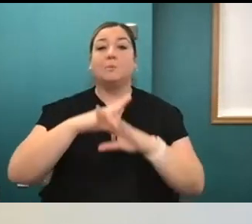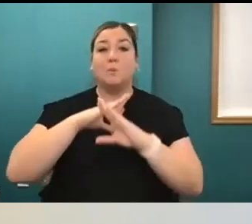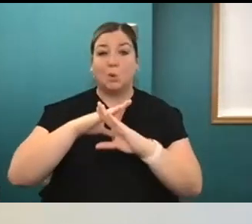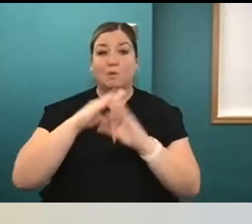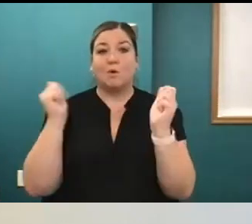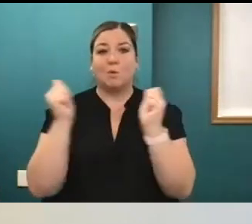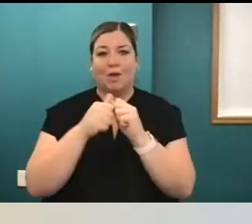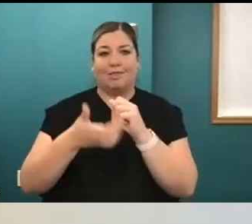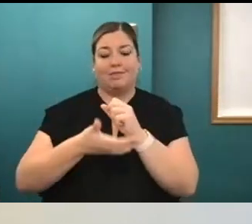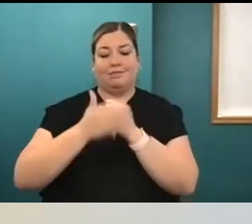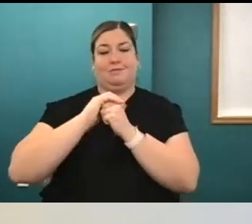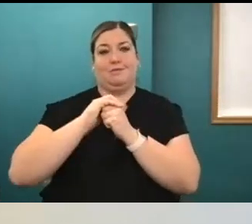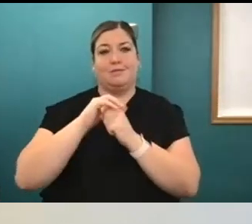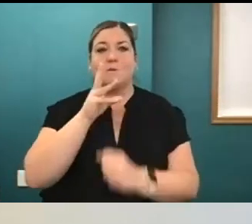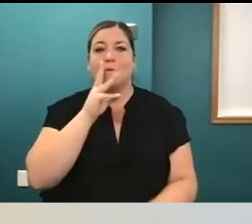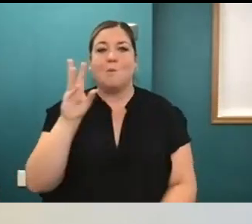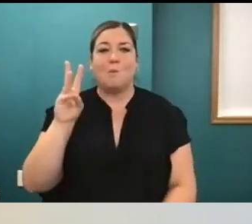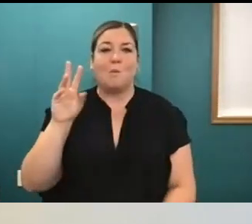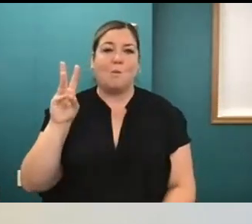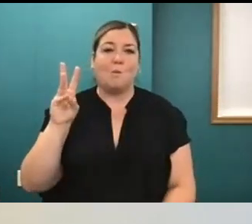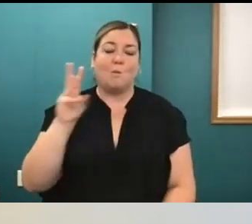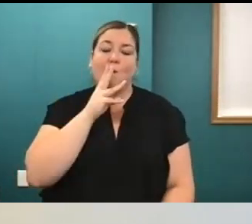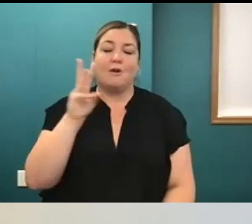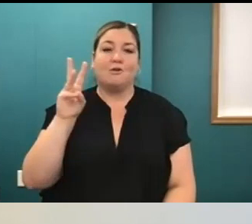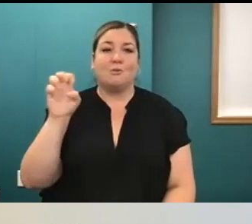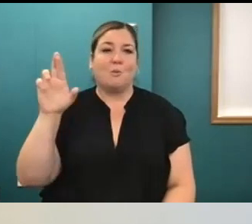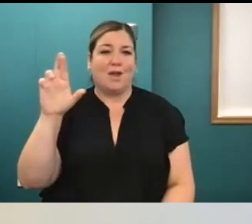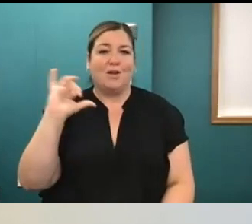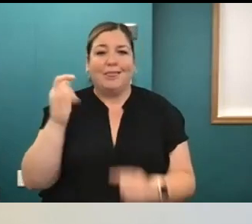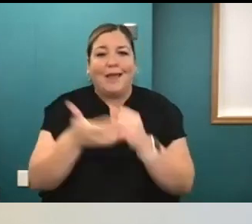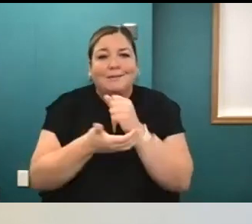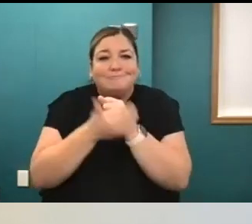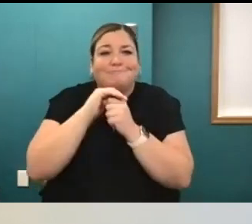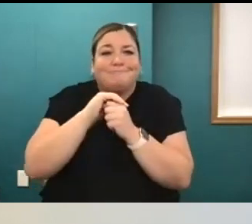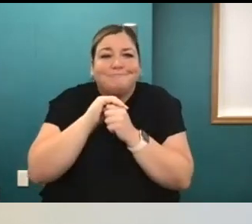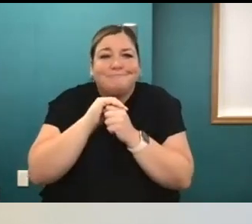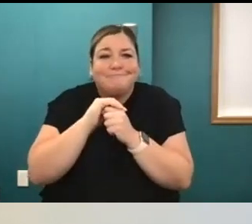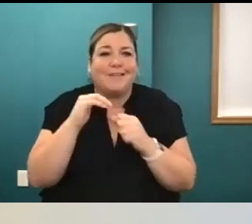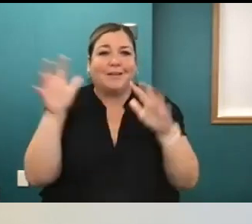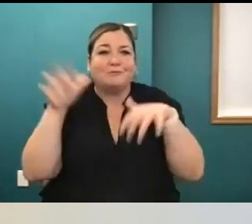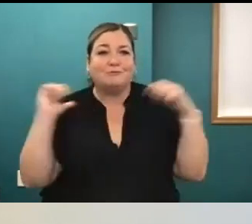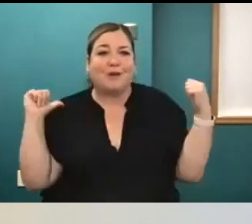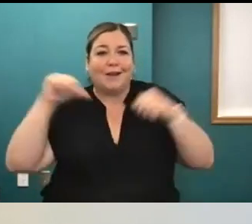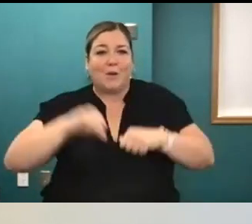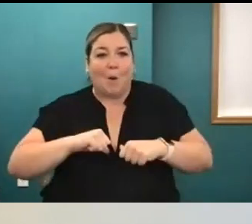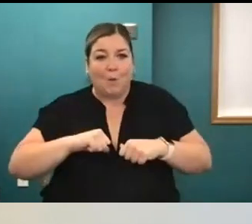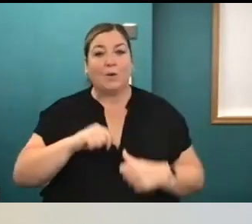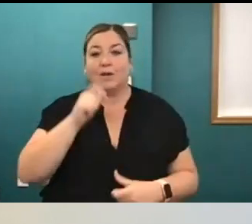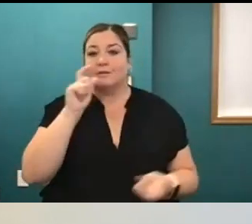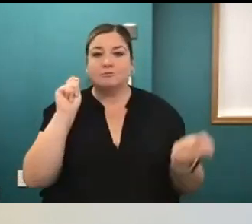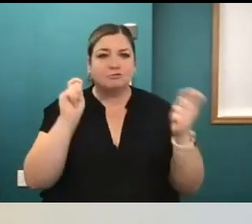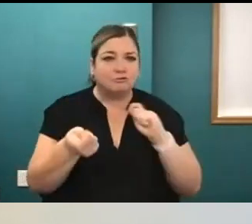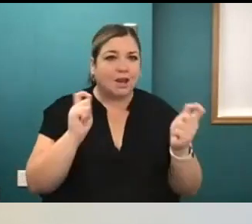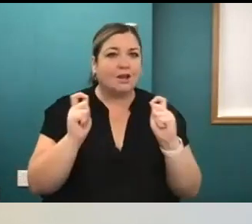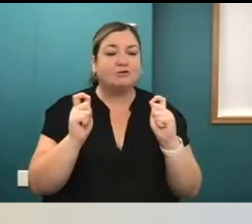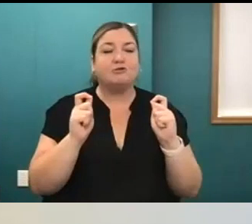the WaterWear accessory, which is kind of like a little raincoat that goes over the entire processor. It does not change or alter